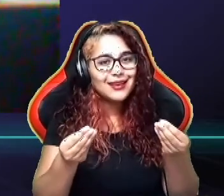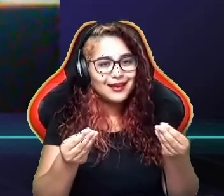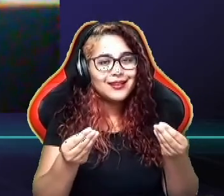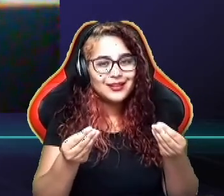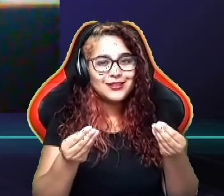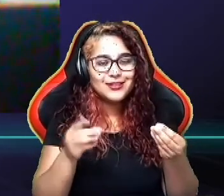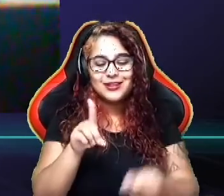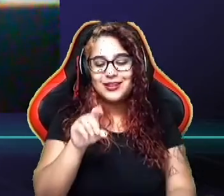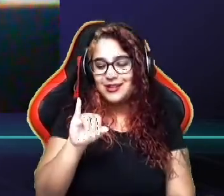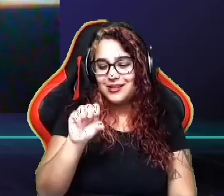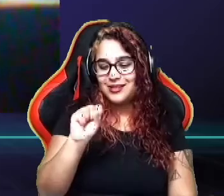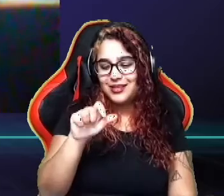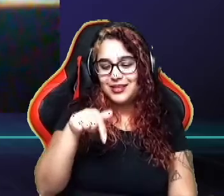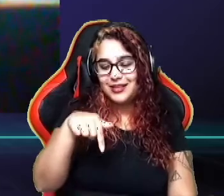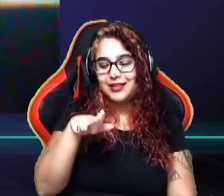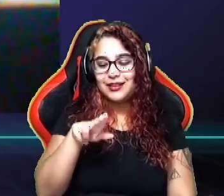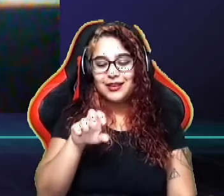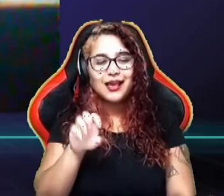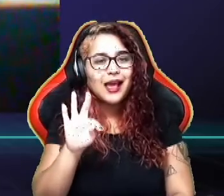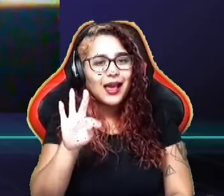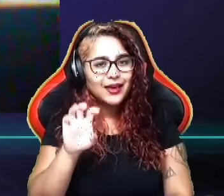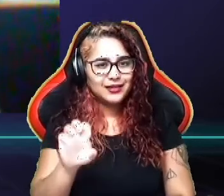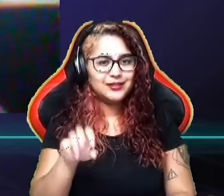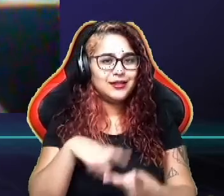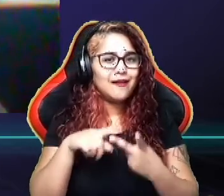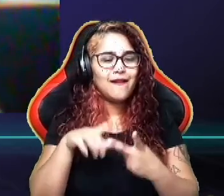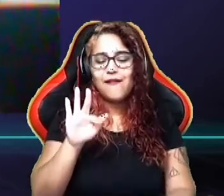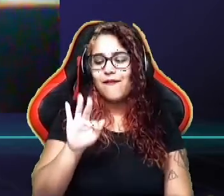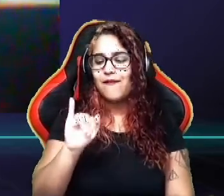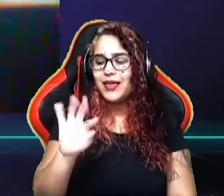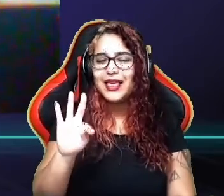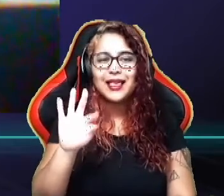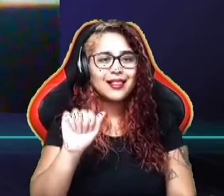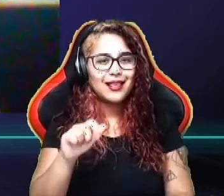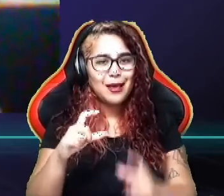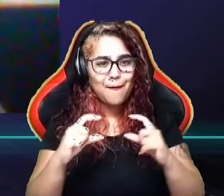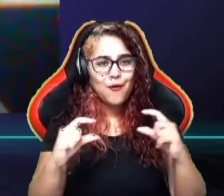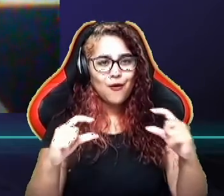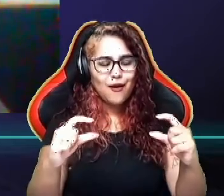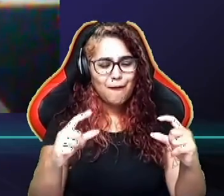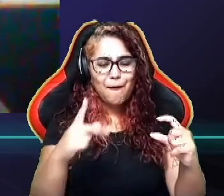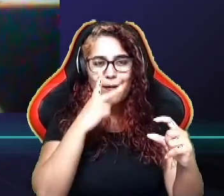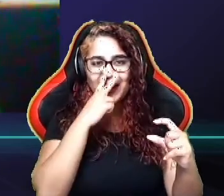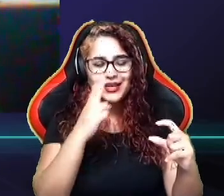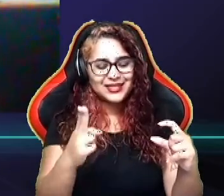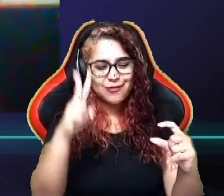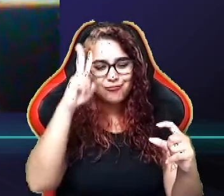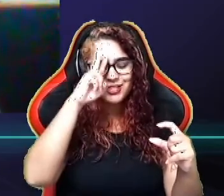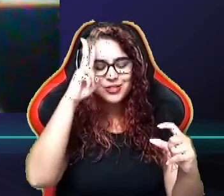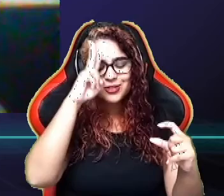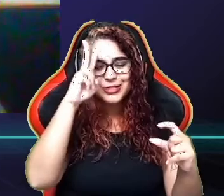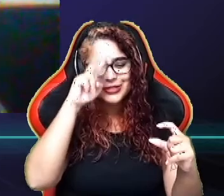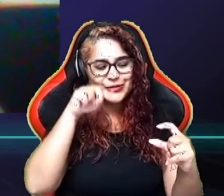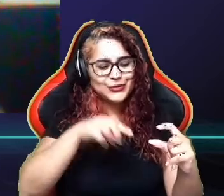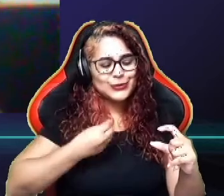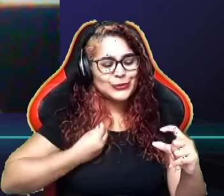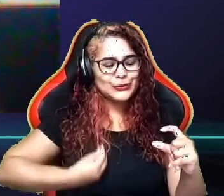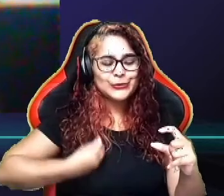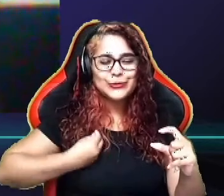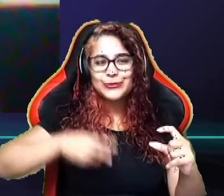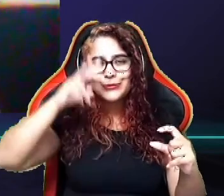that cassette, that cartridge, and they want to have that at home.